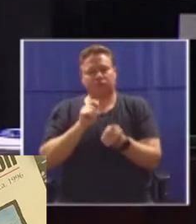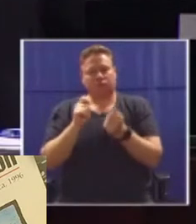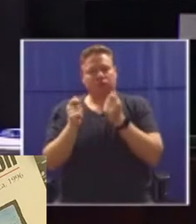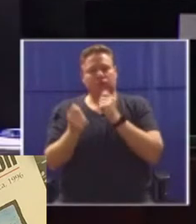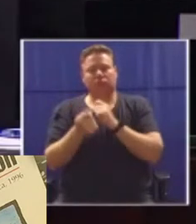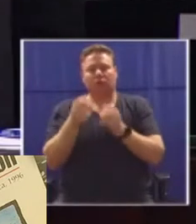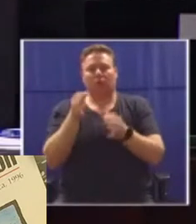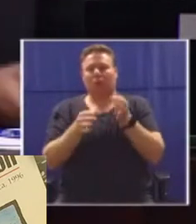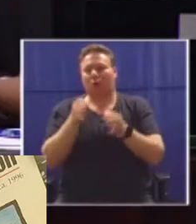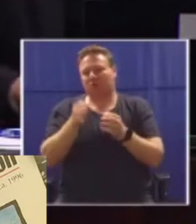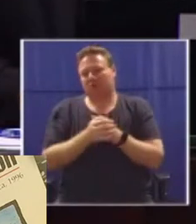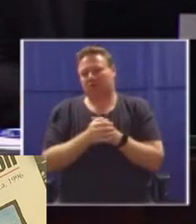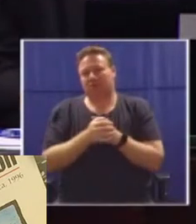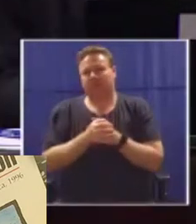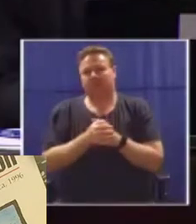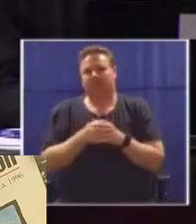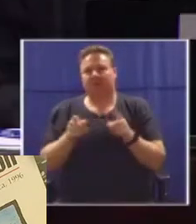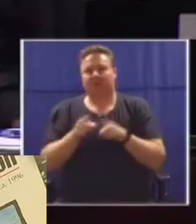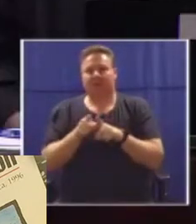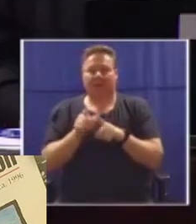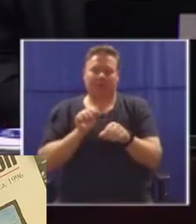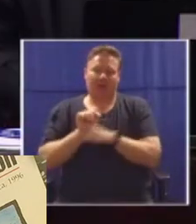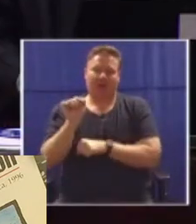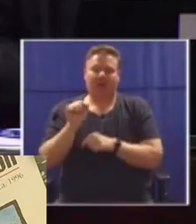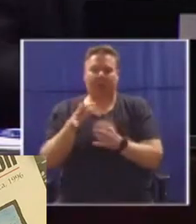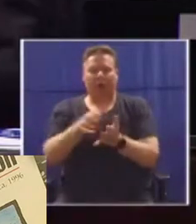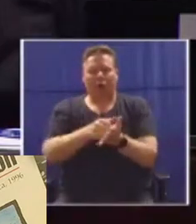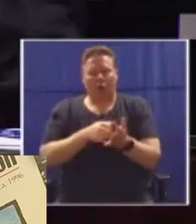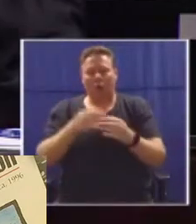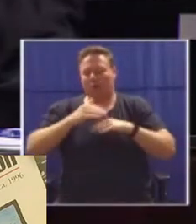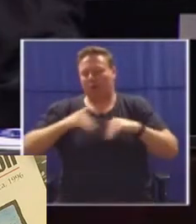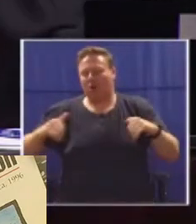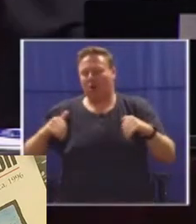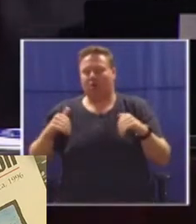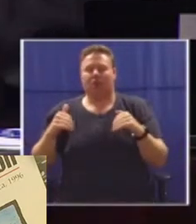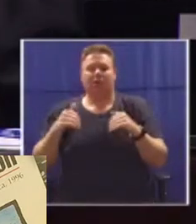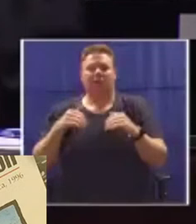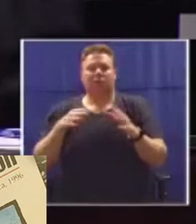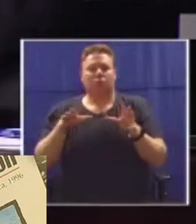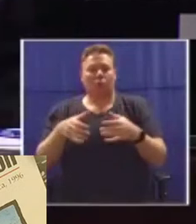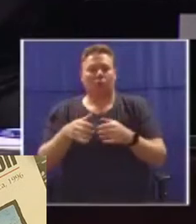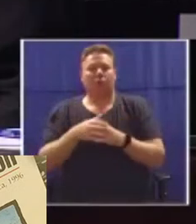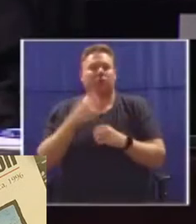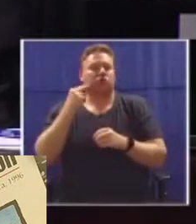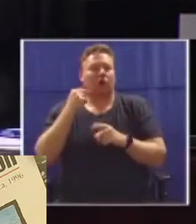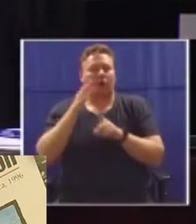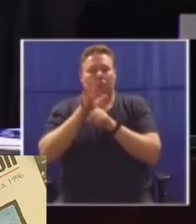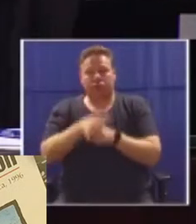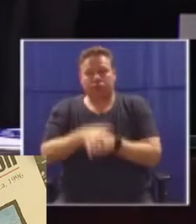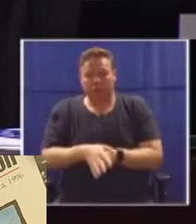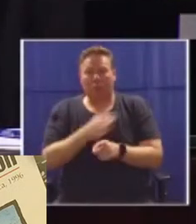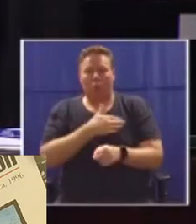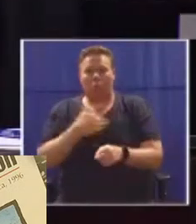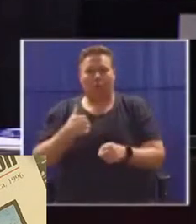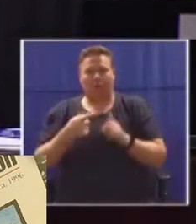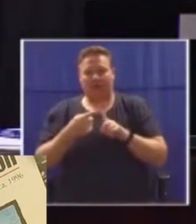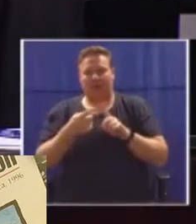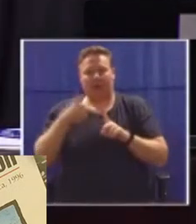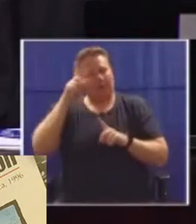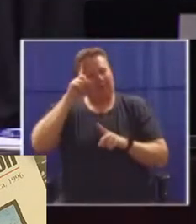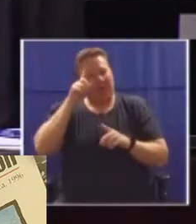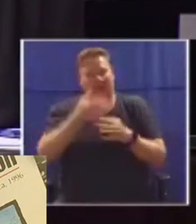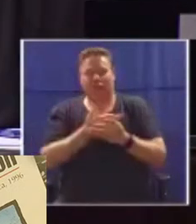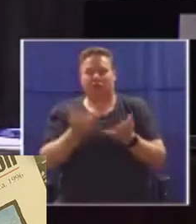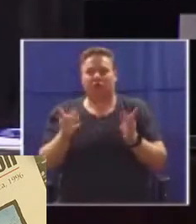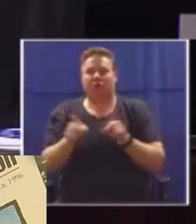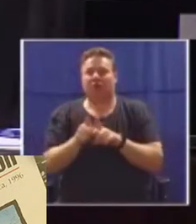and activism against the despotic colonial apartheid regime that aimed at oppressing both women and blacks in